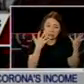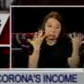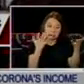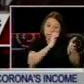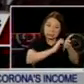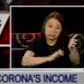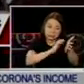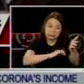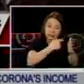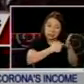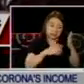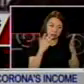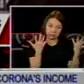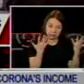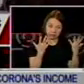I see.